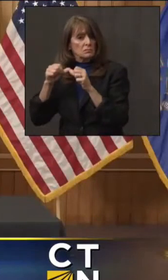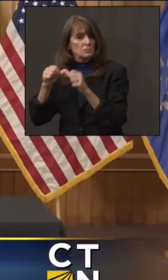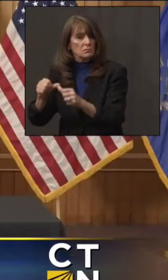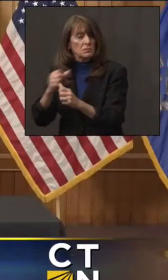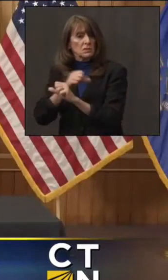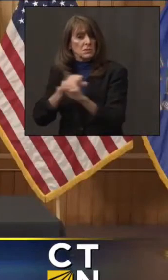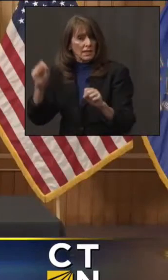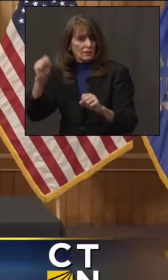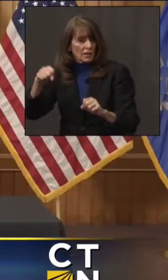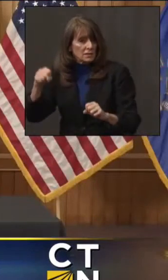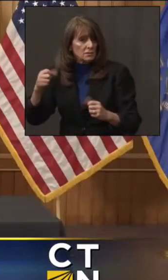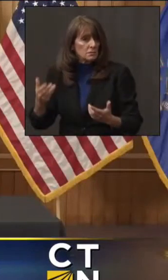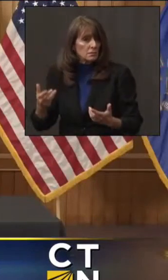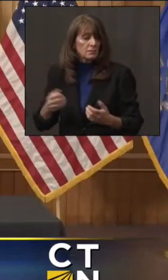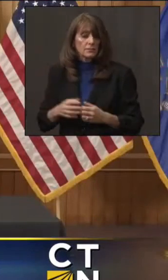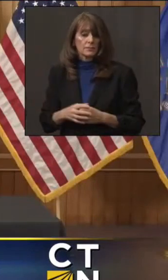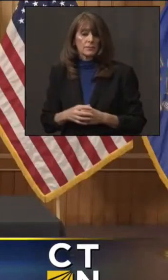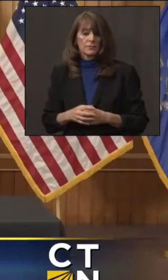Okay, and